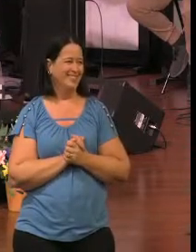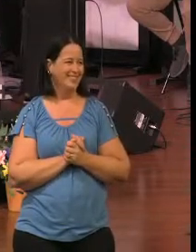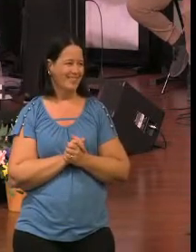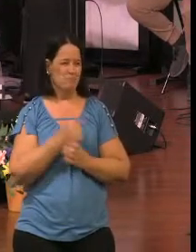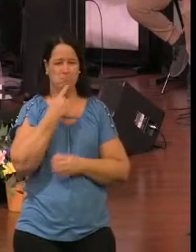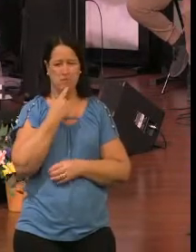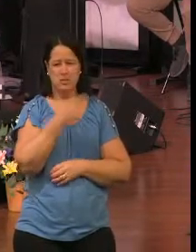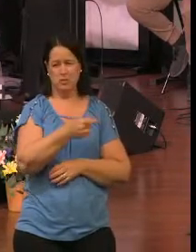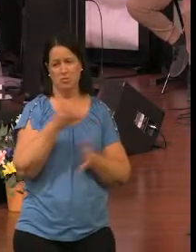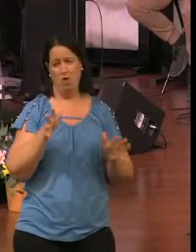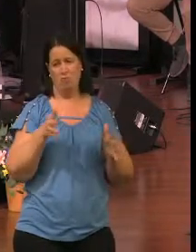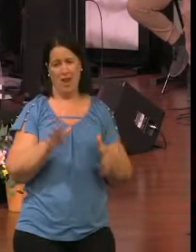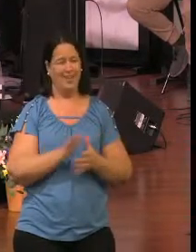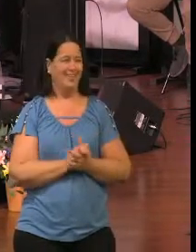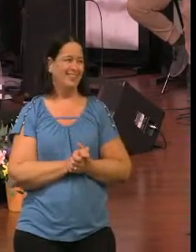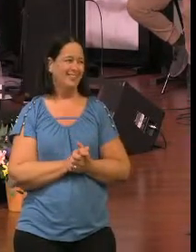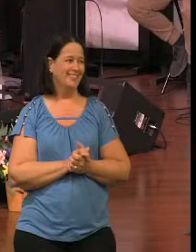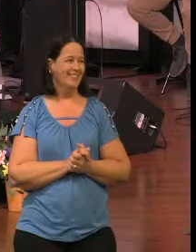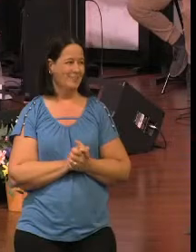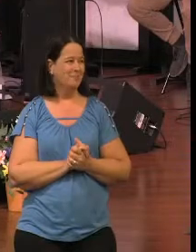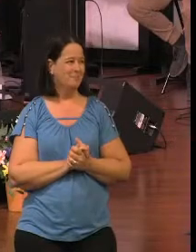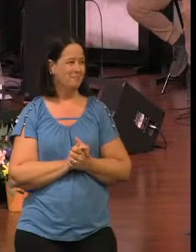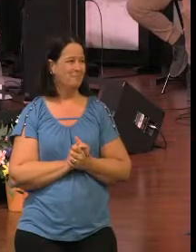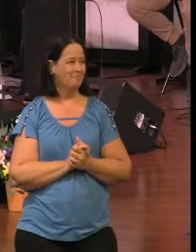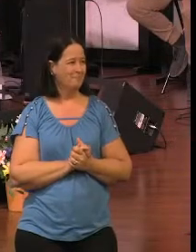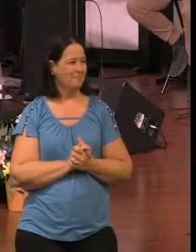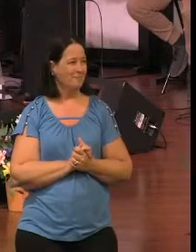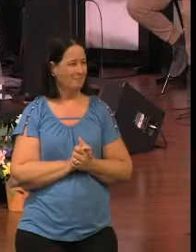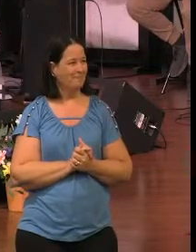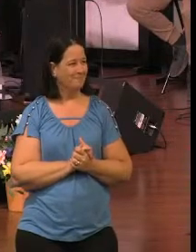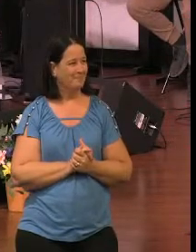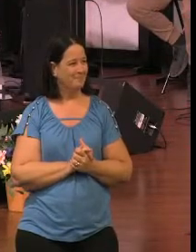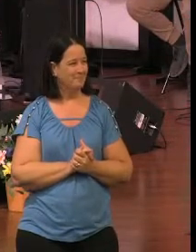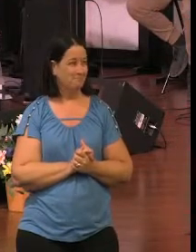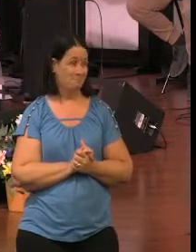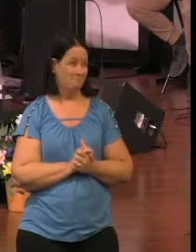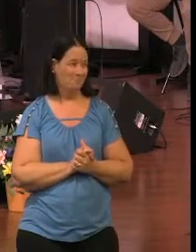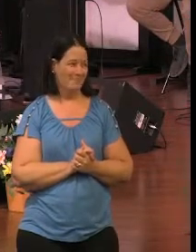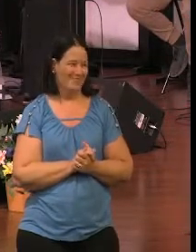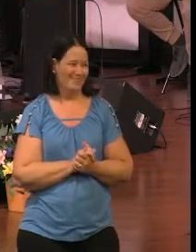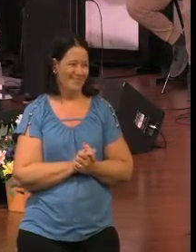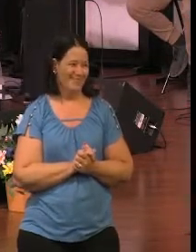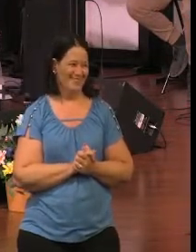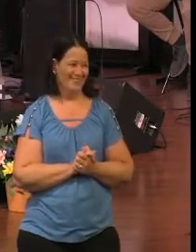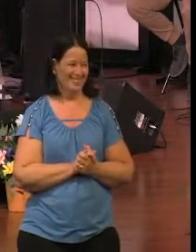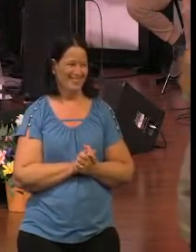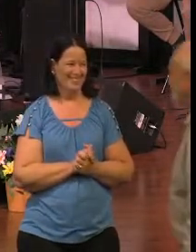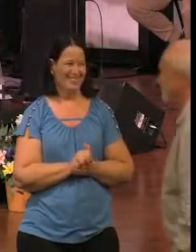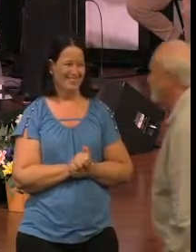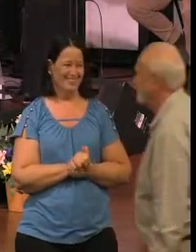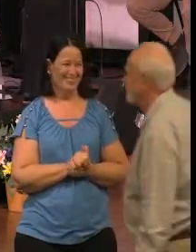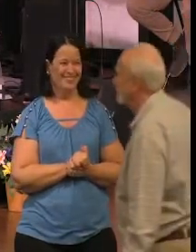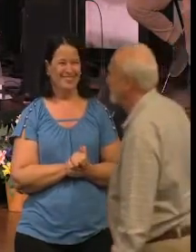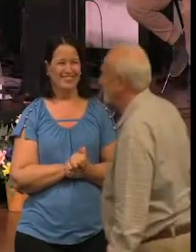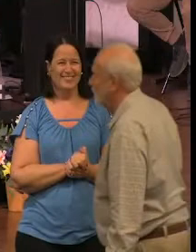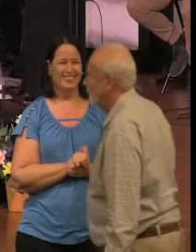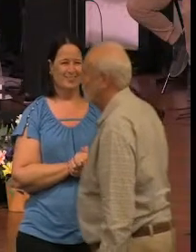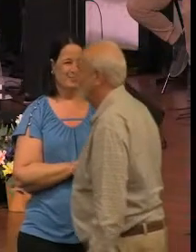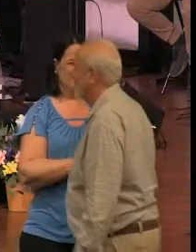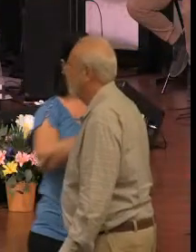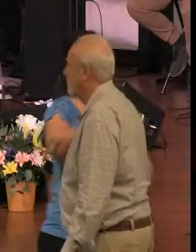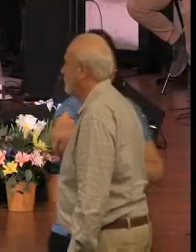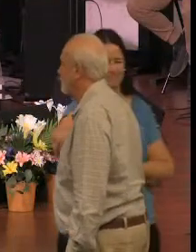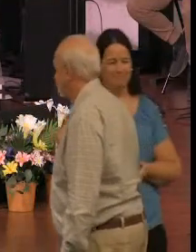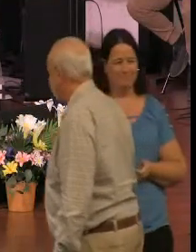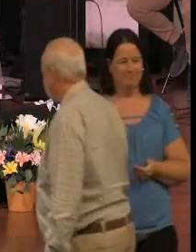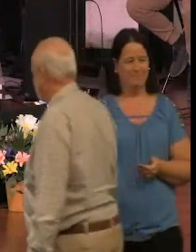already. He is the real deal Christian, folks. He is a silent server of the Lord Jesus.